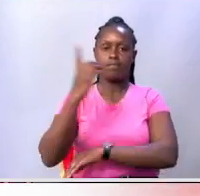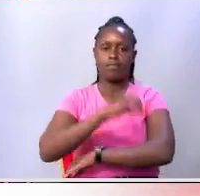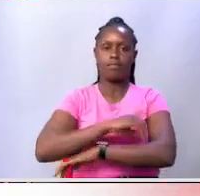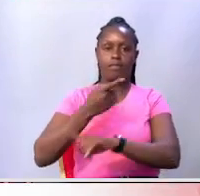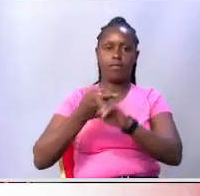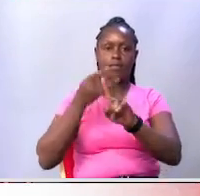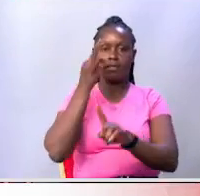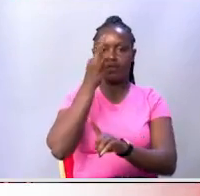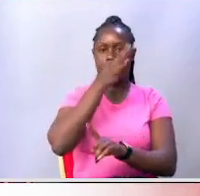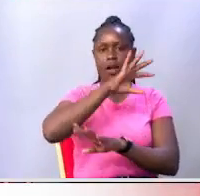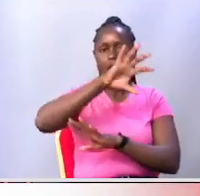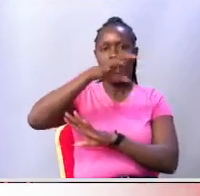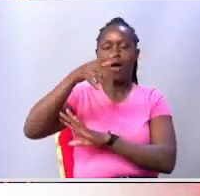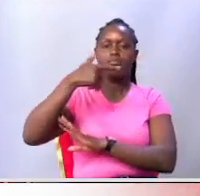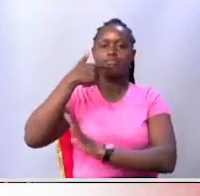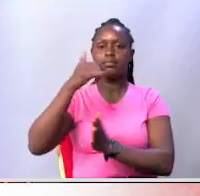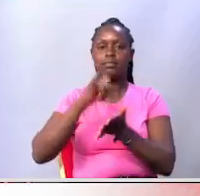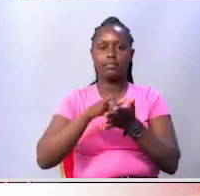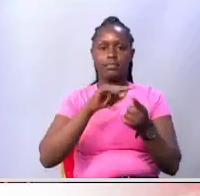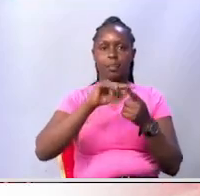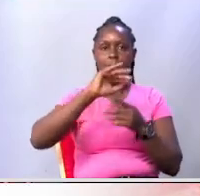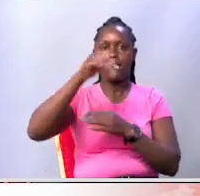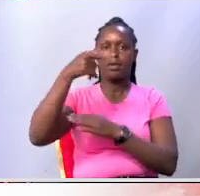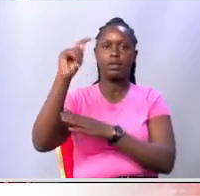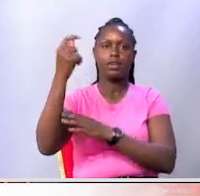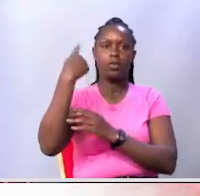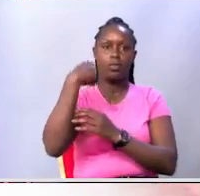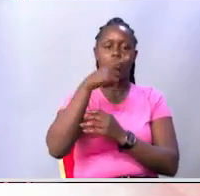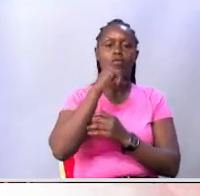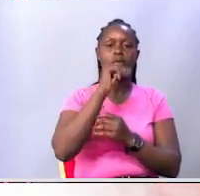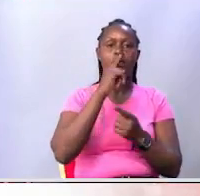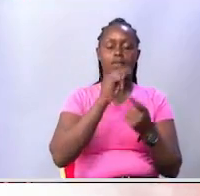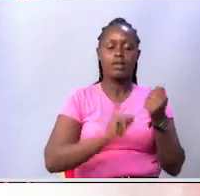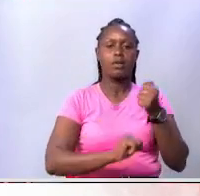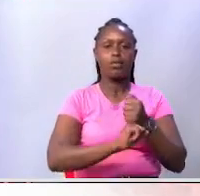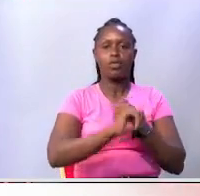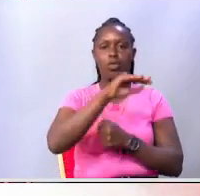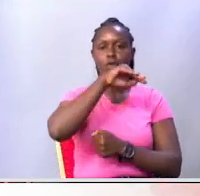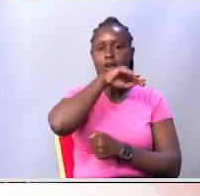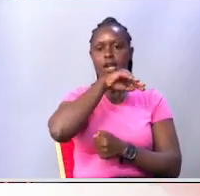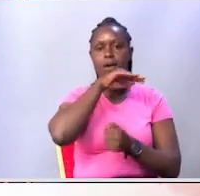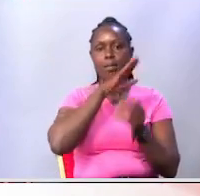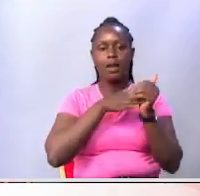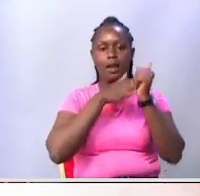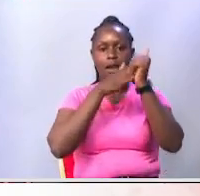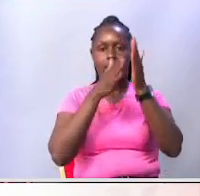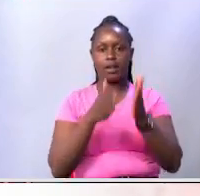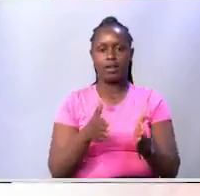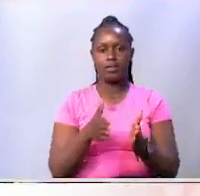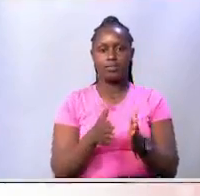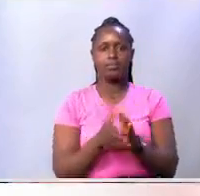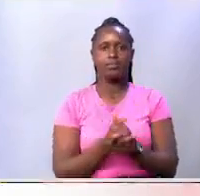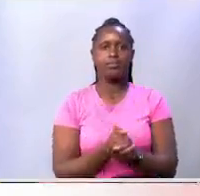Nyeri County tour said Mount Kenya region will not be coerced in supporting ODM leader Raila Odinga.